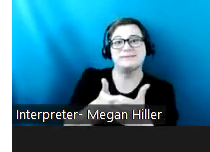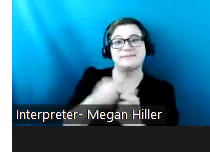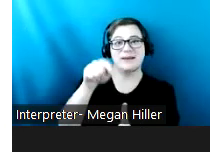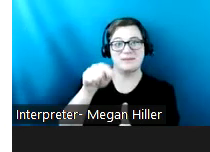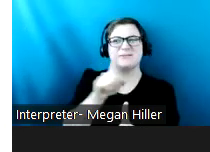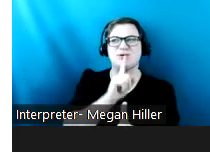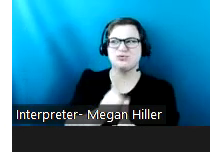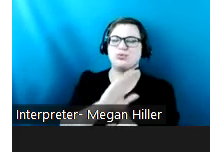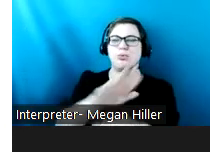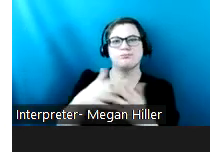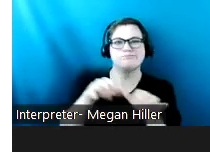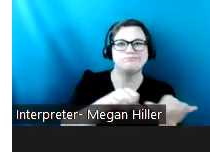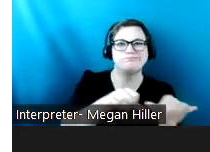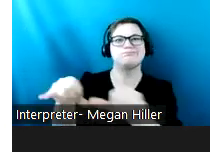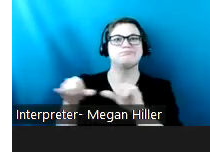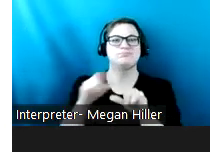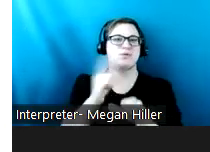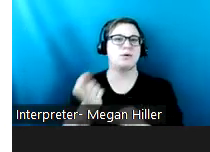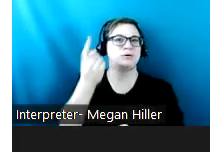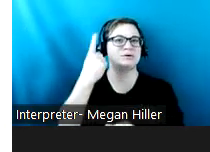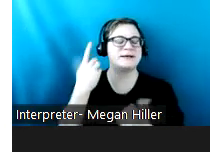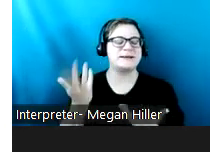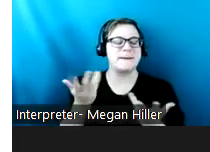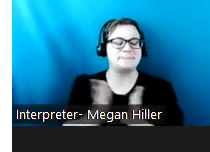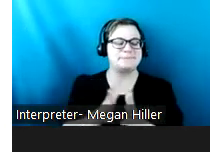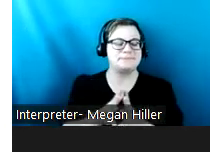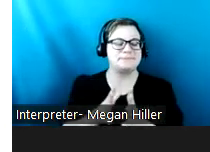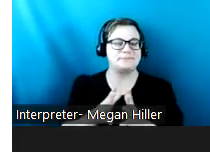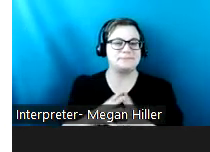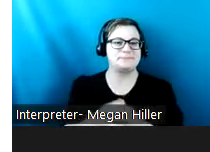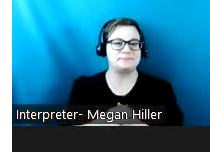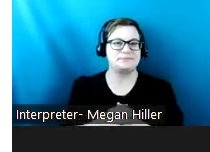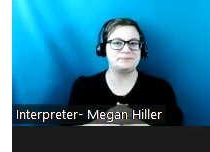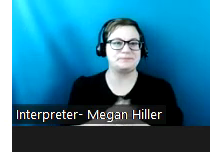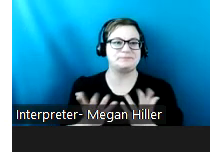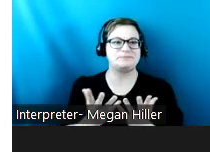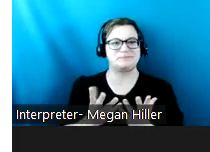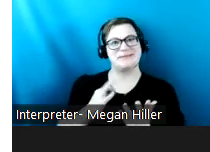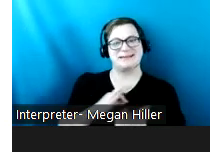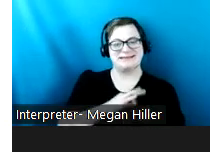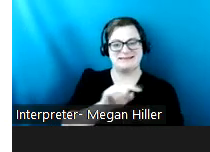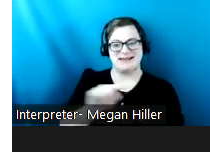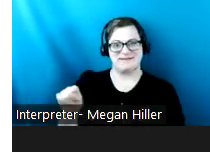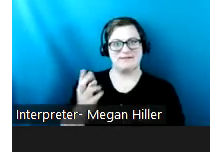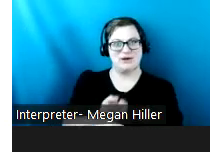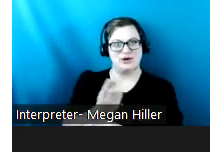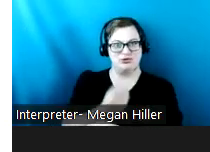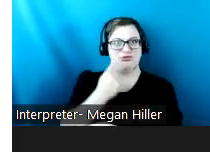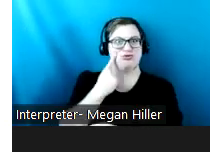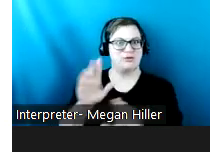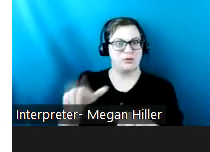there was standardization and understanding of a lot of staff that are utilized for provision of